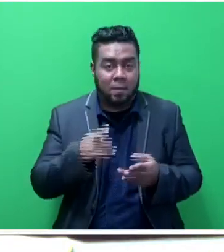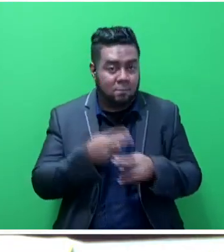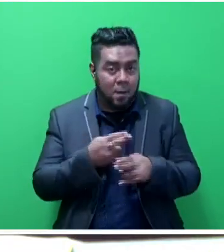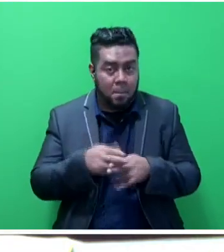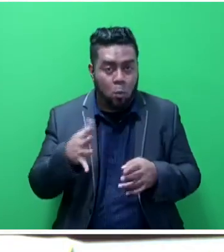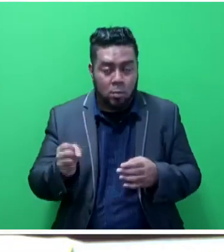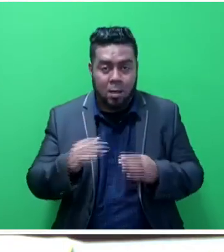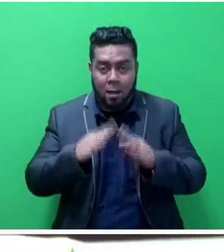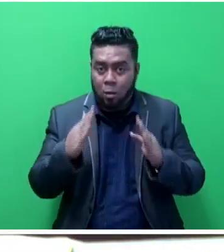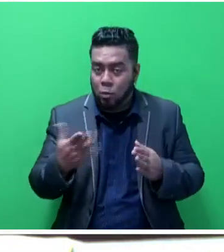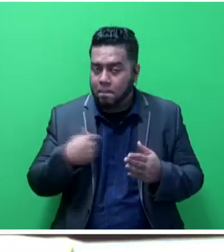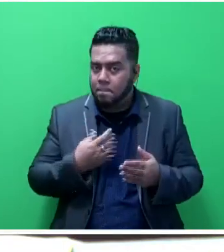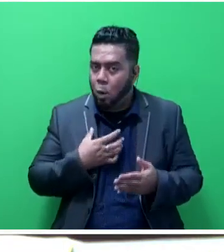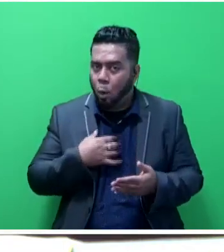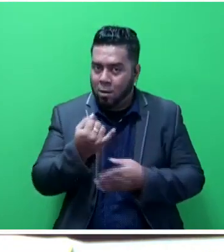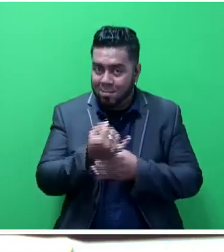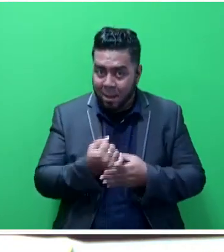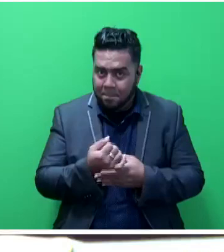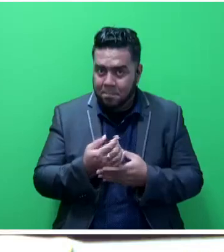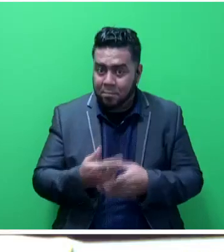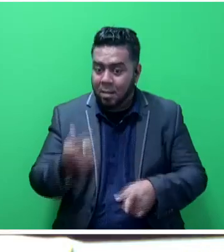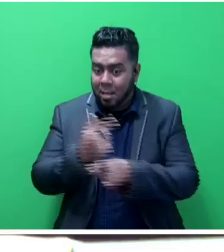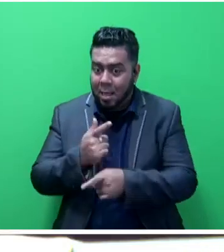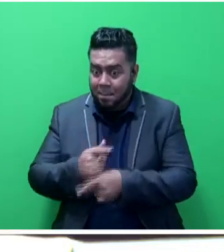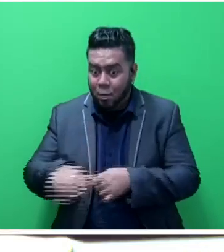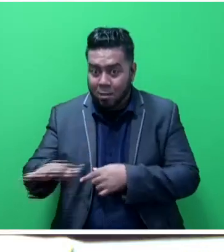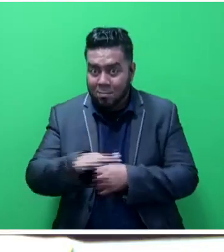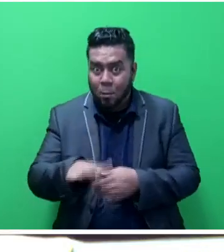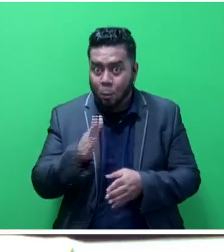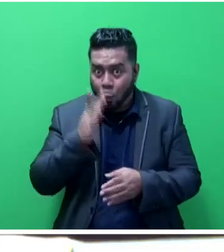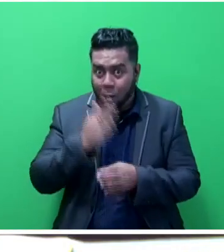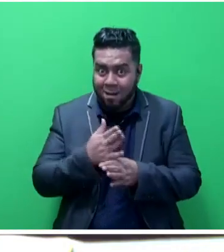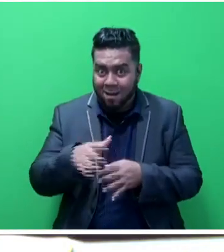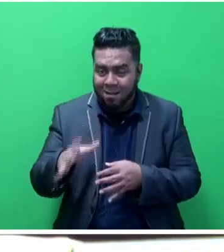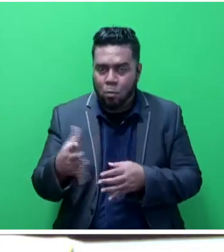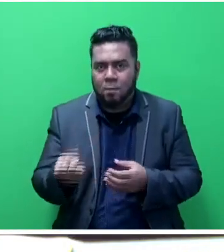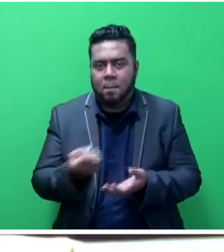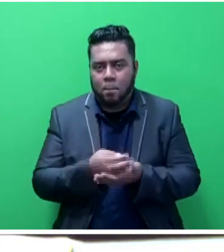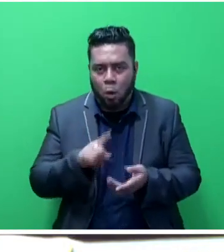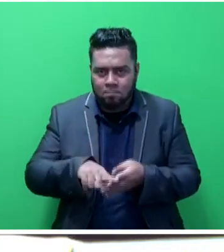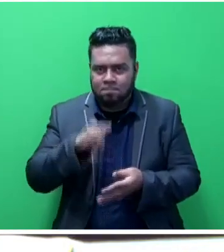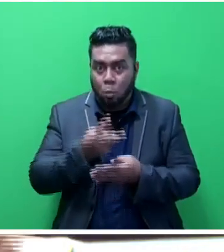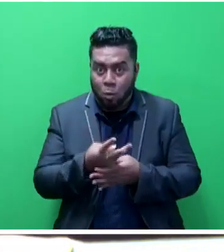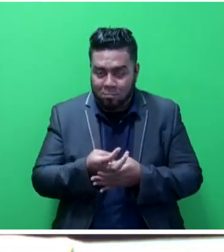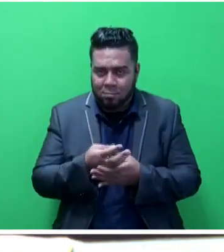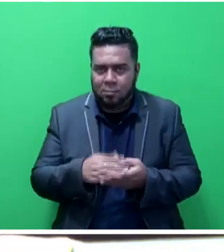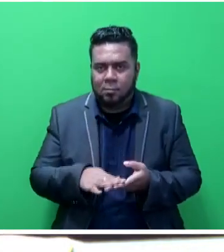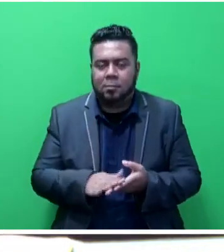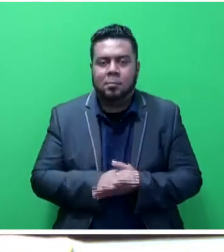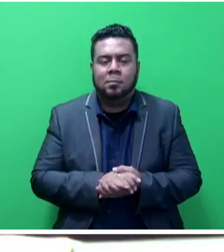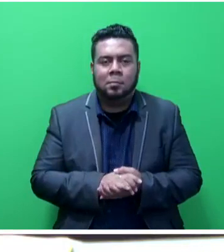farm households will get increased income. The laborers will get increased wages. The financial sector will get increased interest